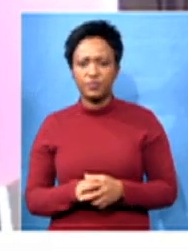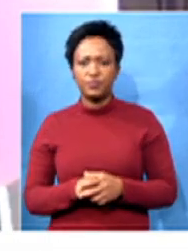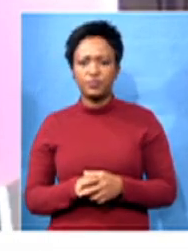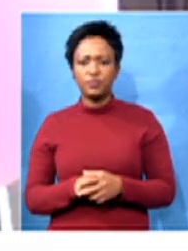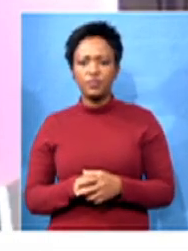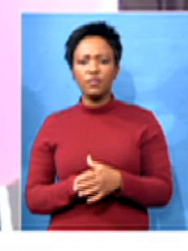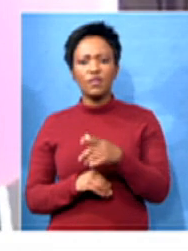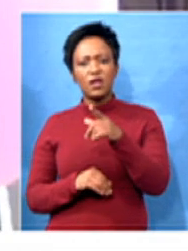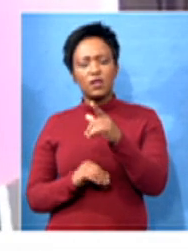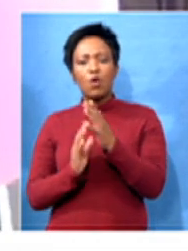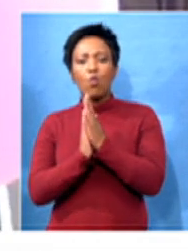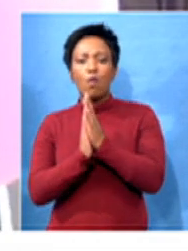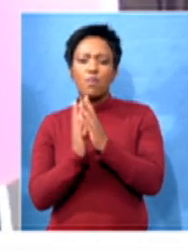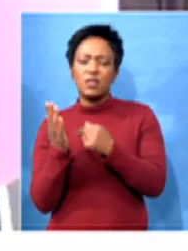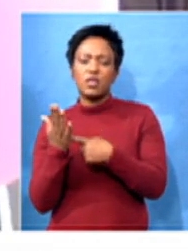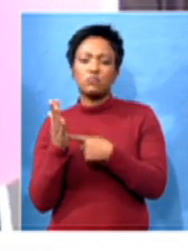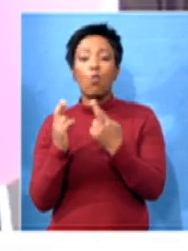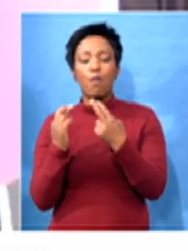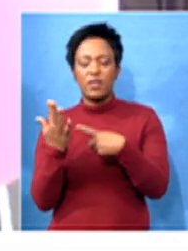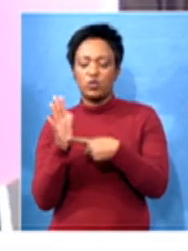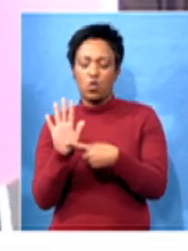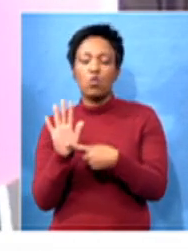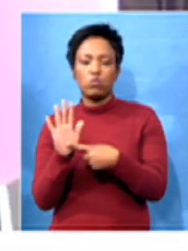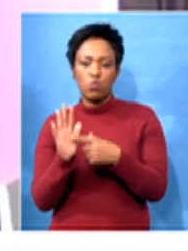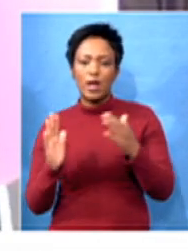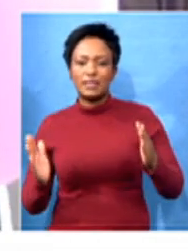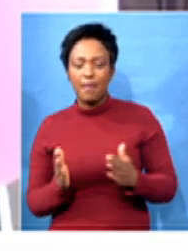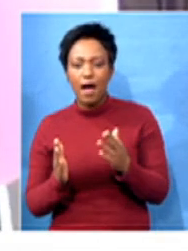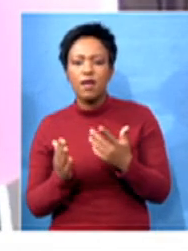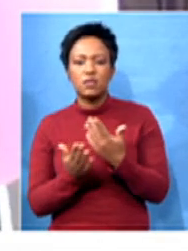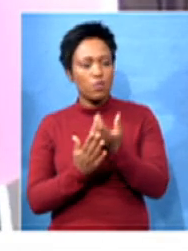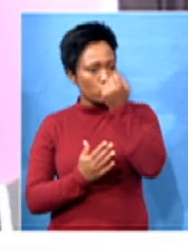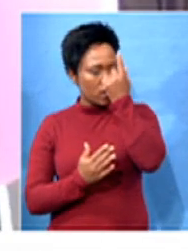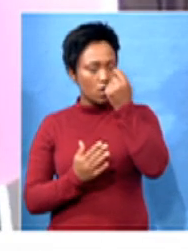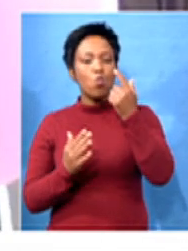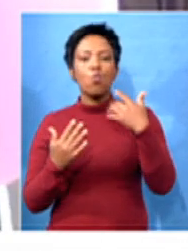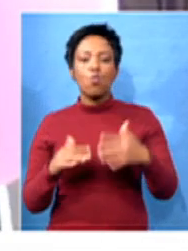episodes inspire young people particularly. I hope it lets you understand that the world